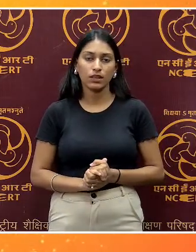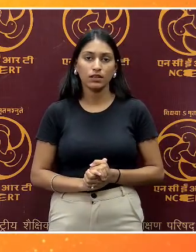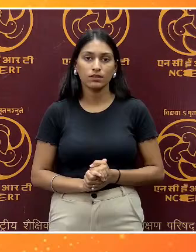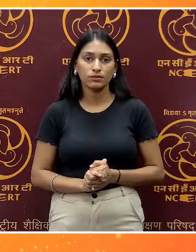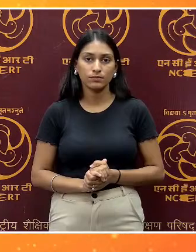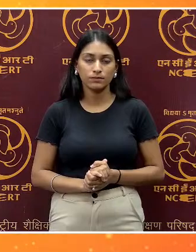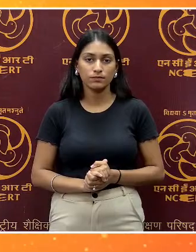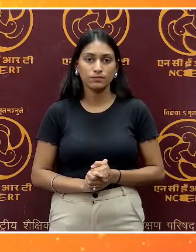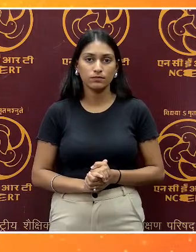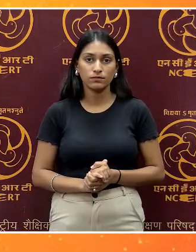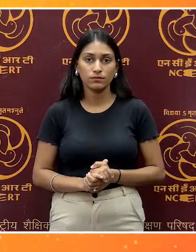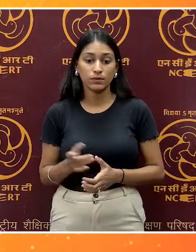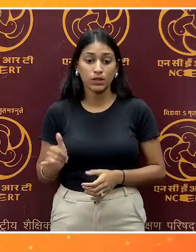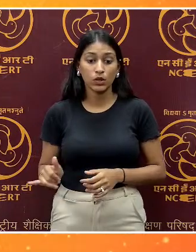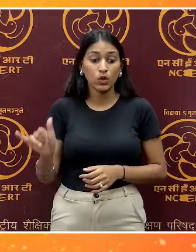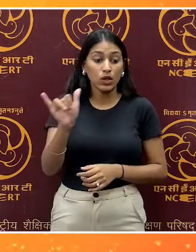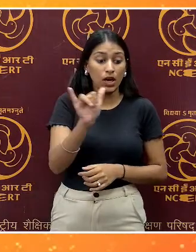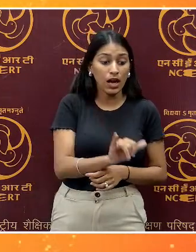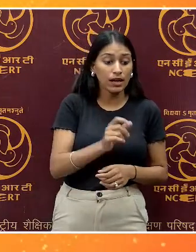Coming to vector addition,